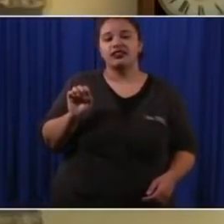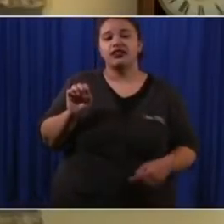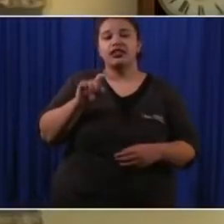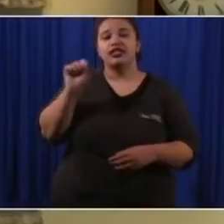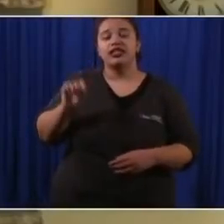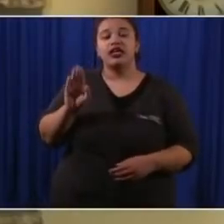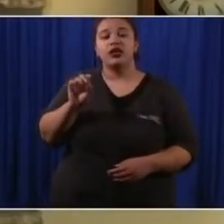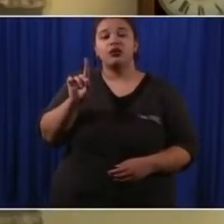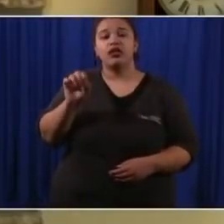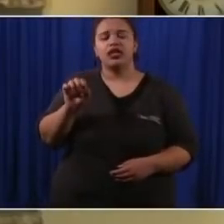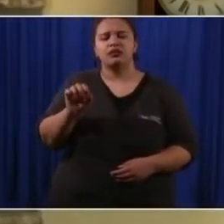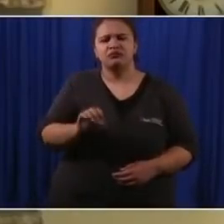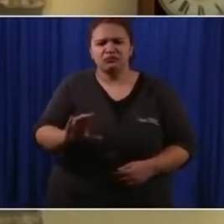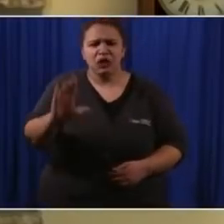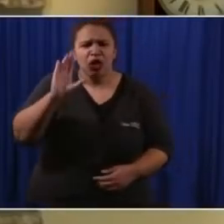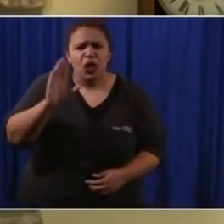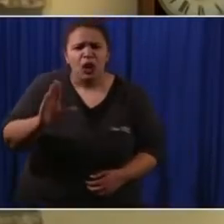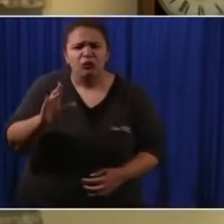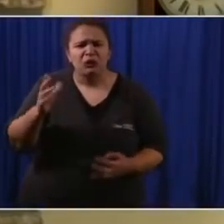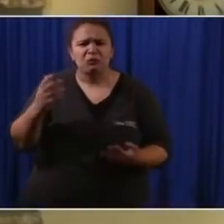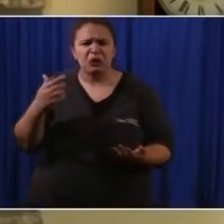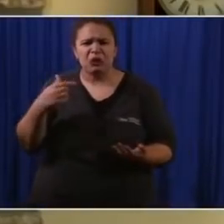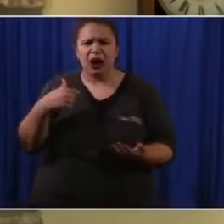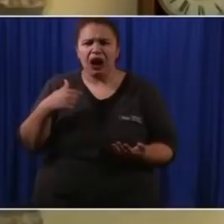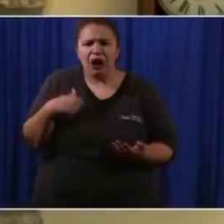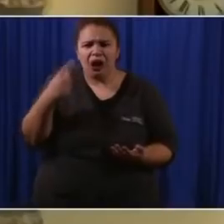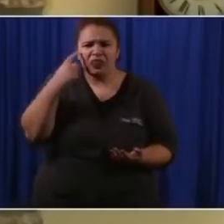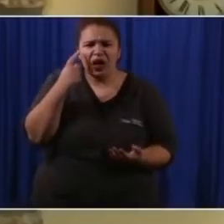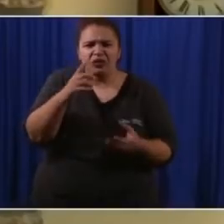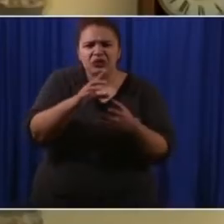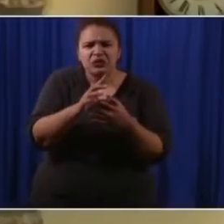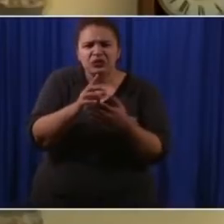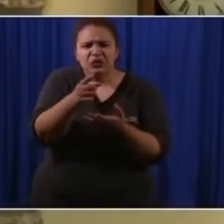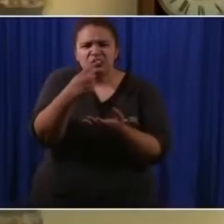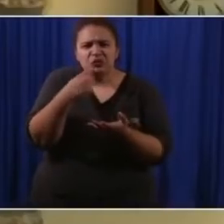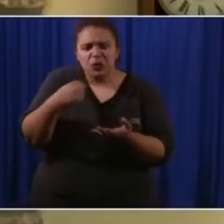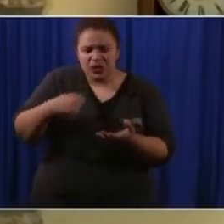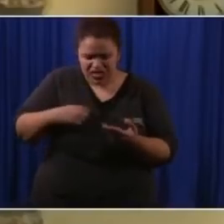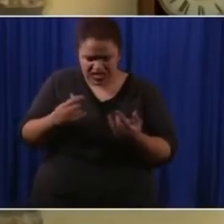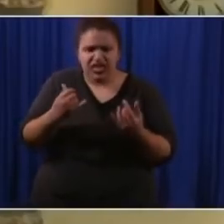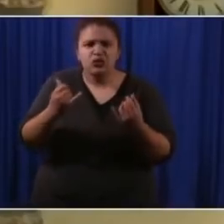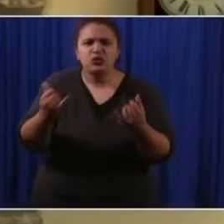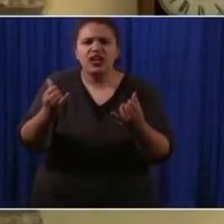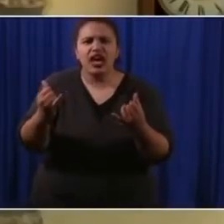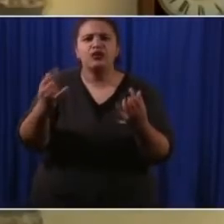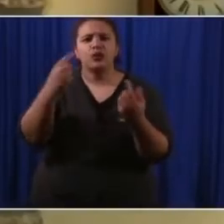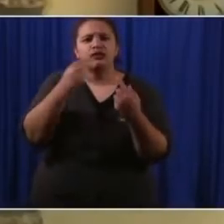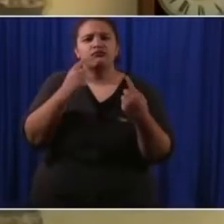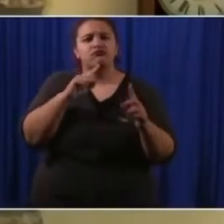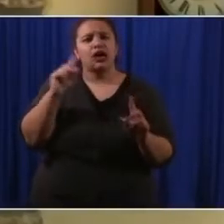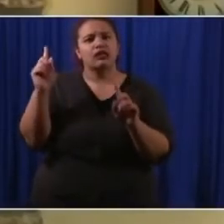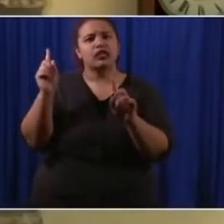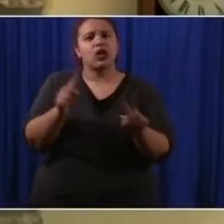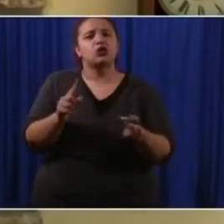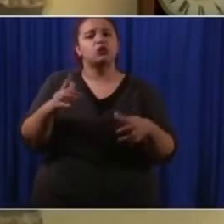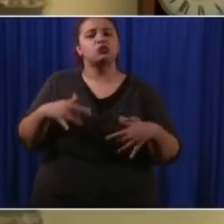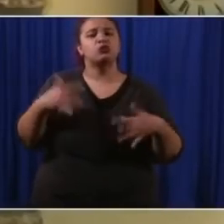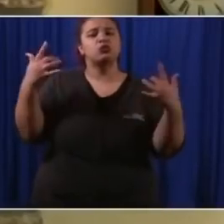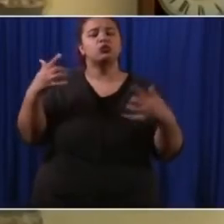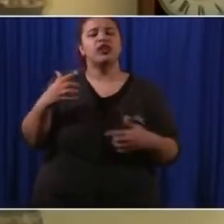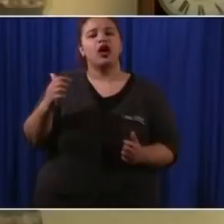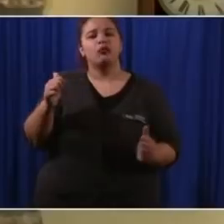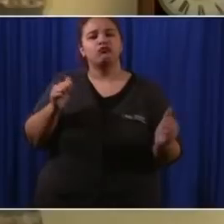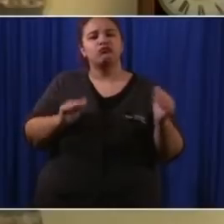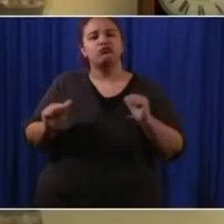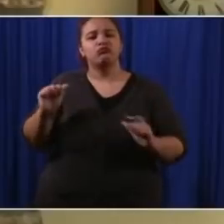involving performing arts in schools. And can you give us an idea where you stand on that? And also, are you looking at this